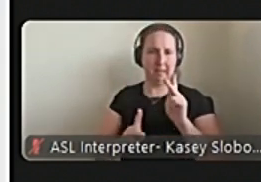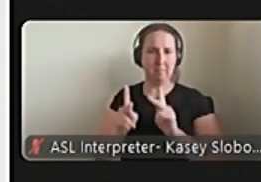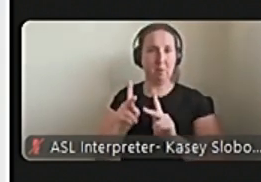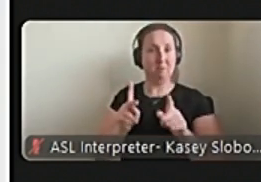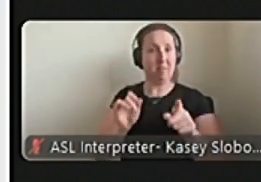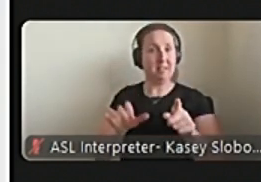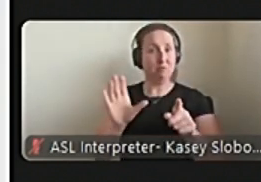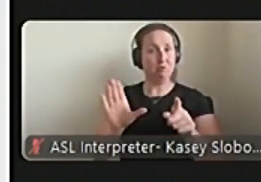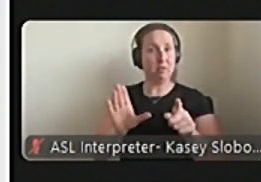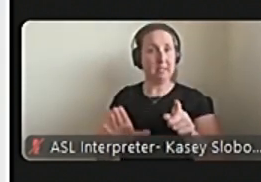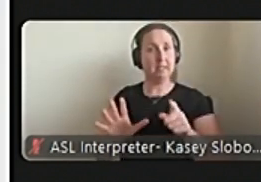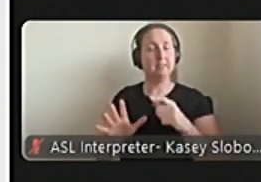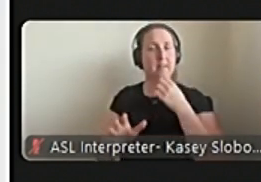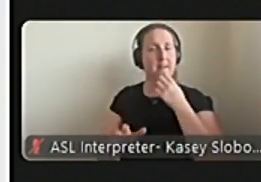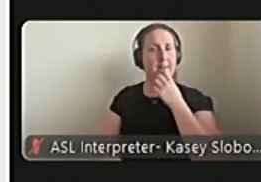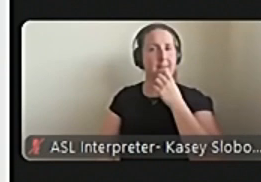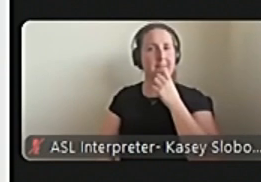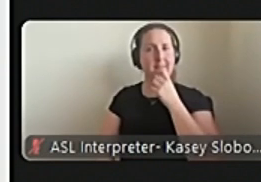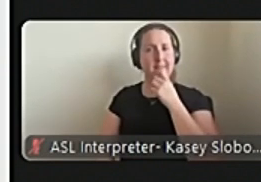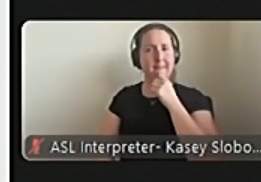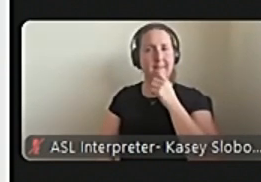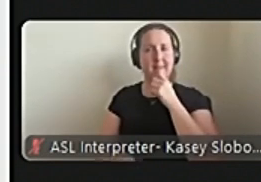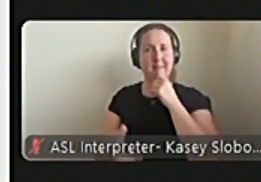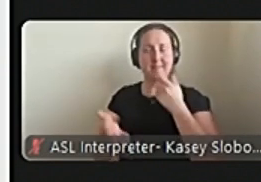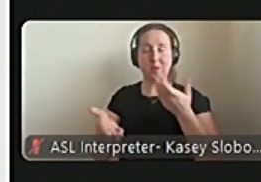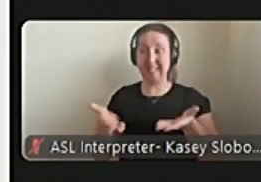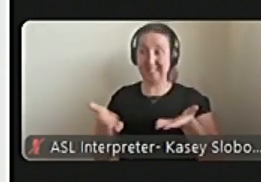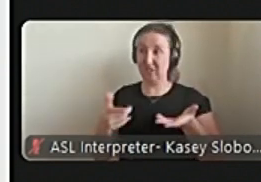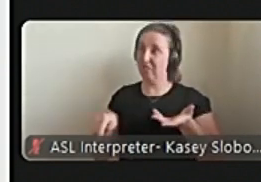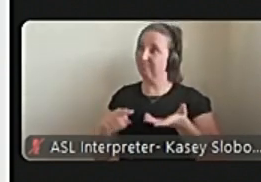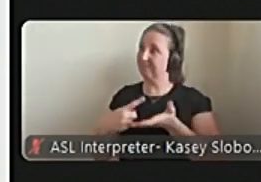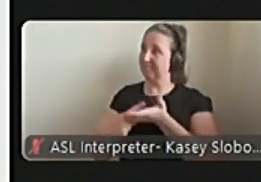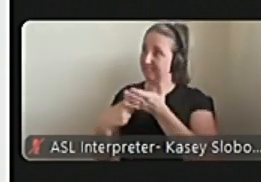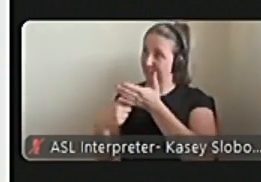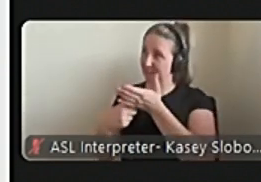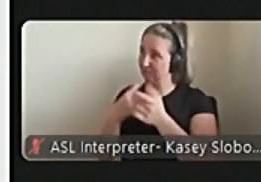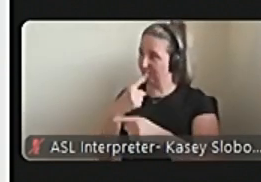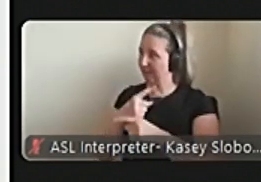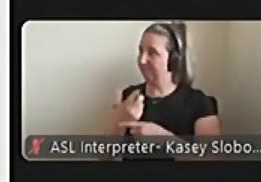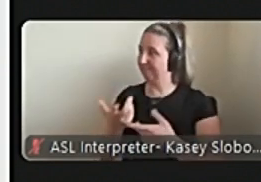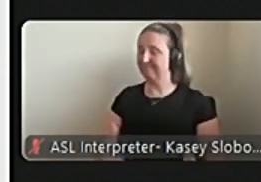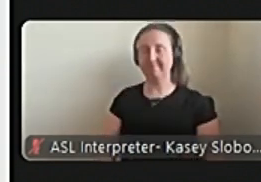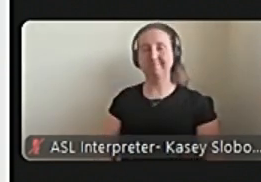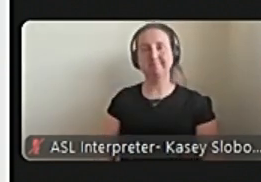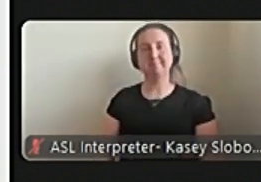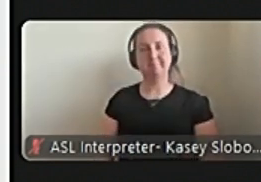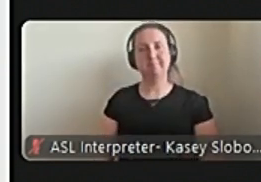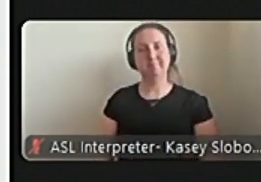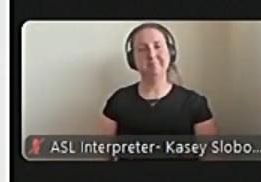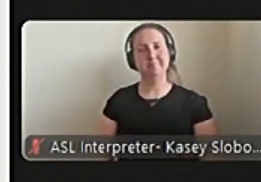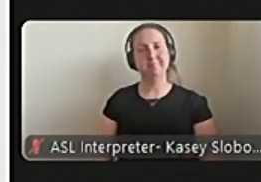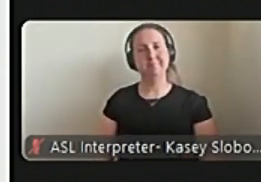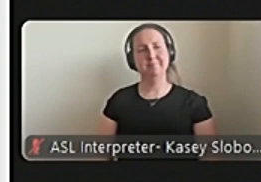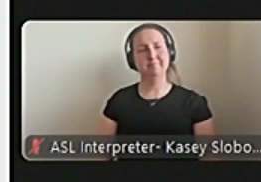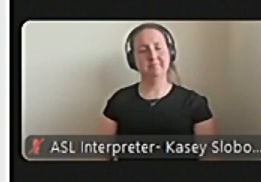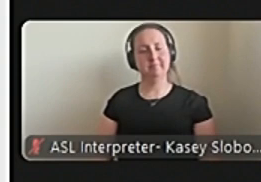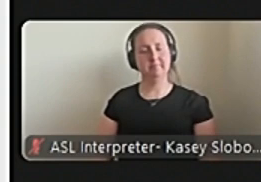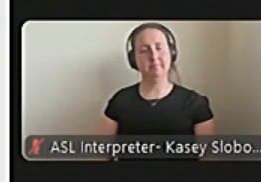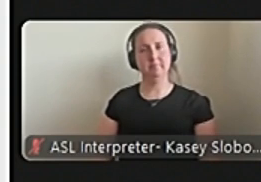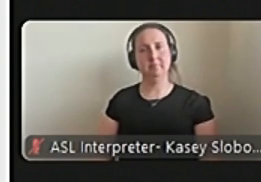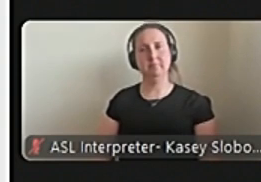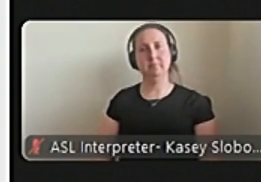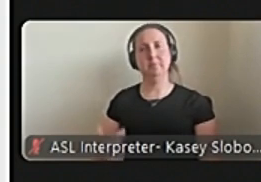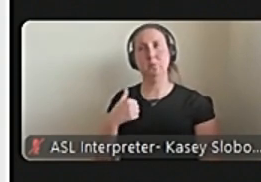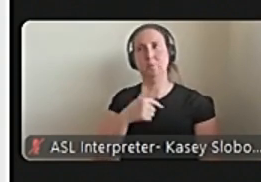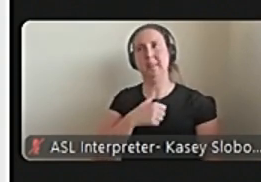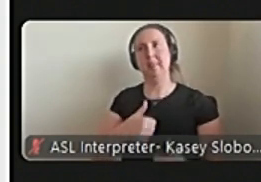people on the break. You get a chance to learn information. Those things should continue to keep us living independently for as